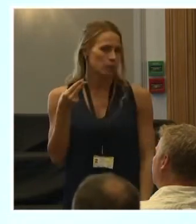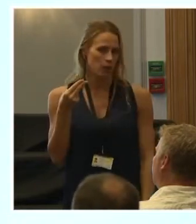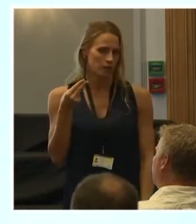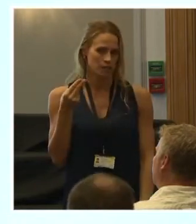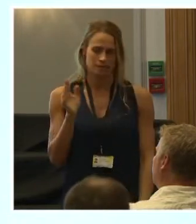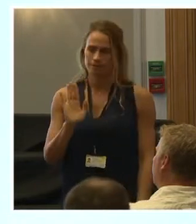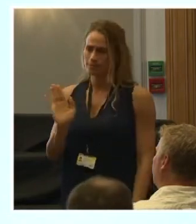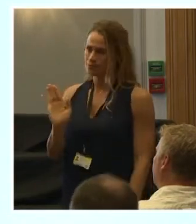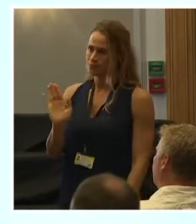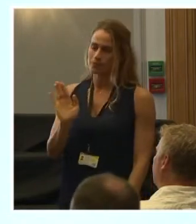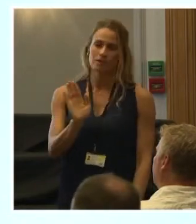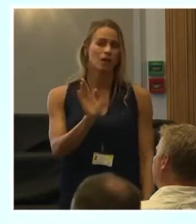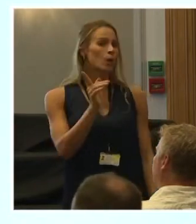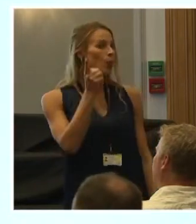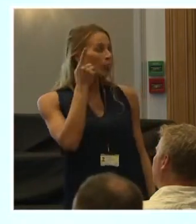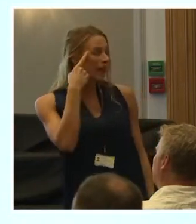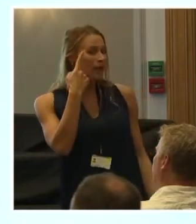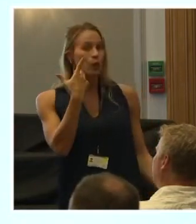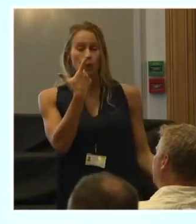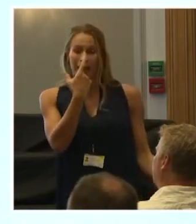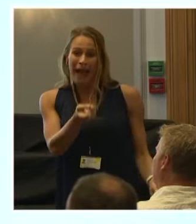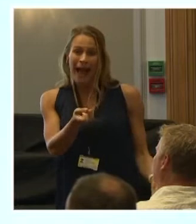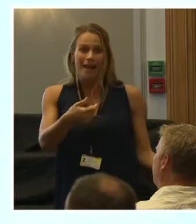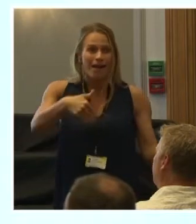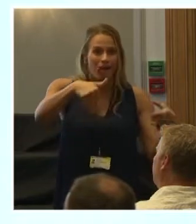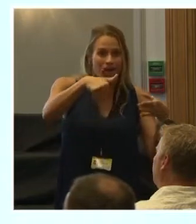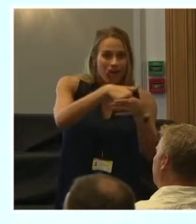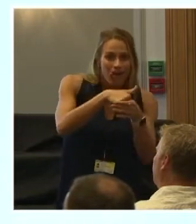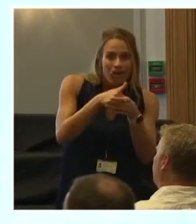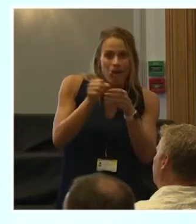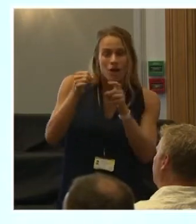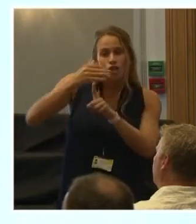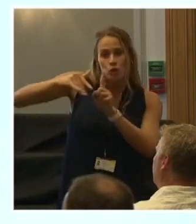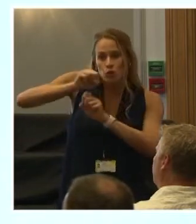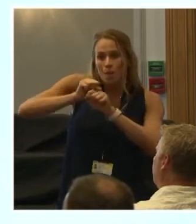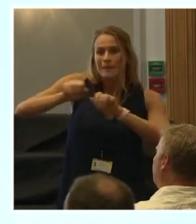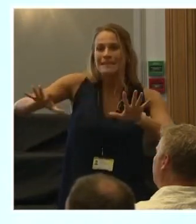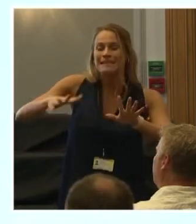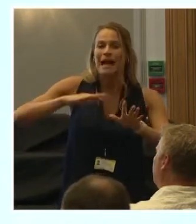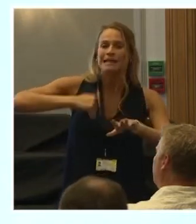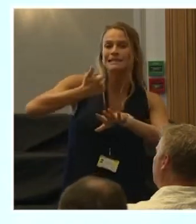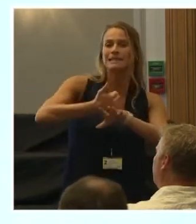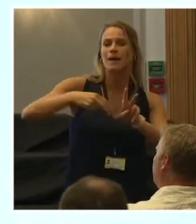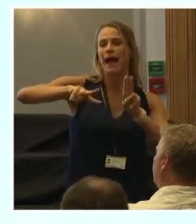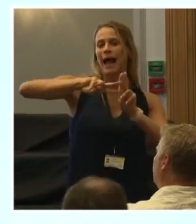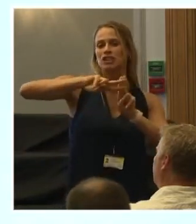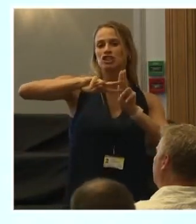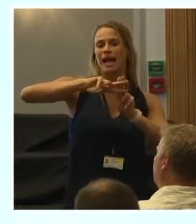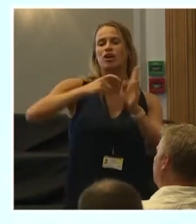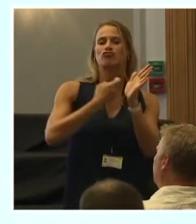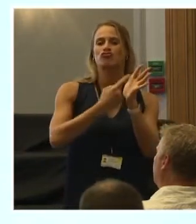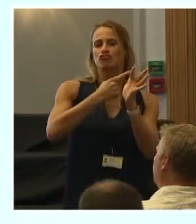So please flood your social media today to tell your friends where we are. We have a hashtag set up, which is hashtag Retina UK